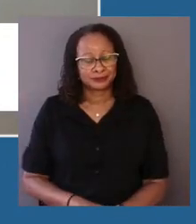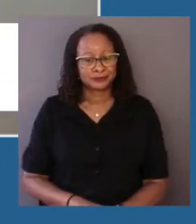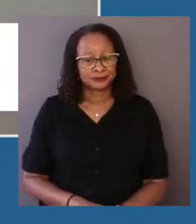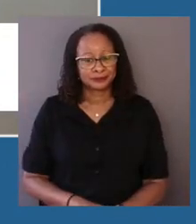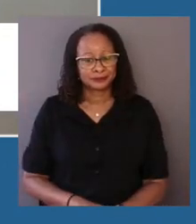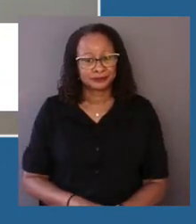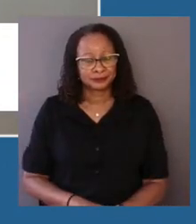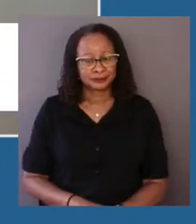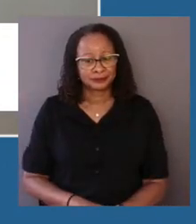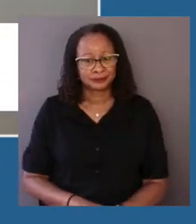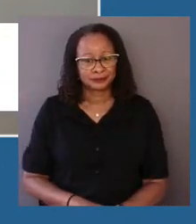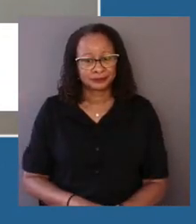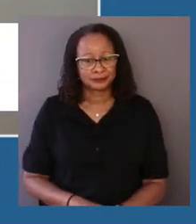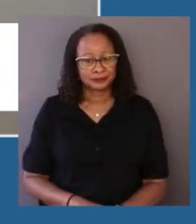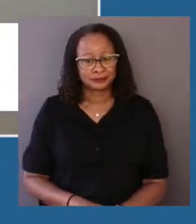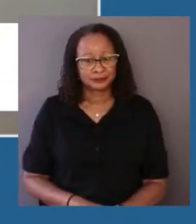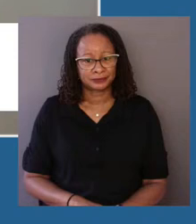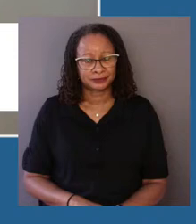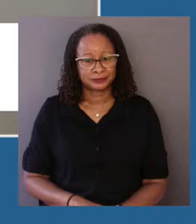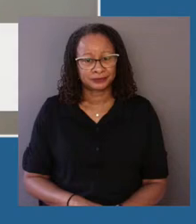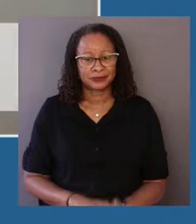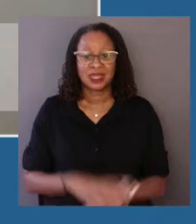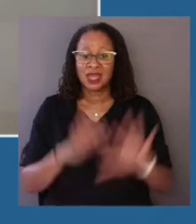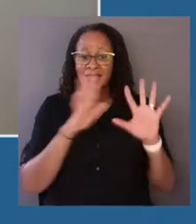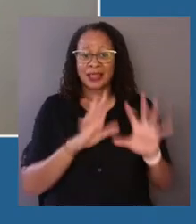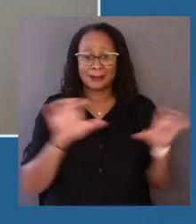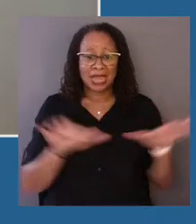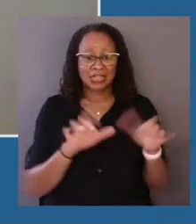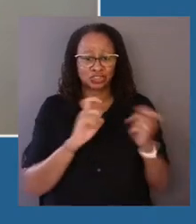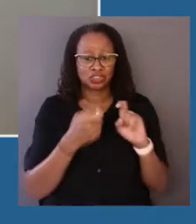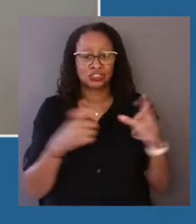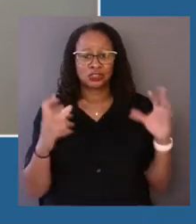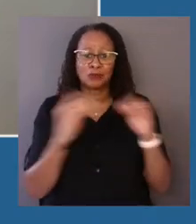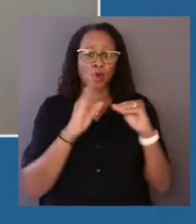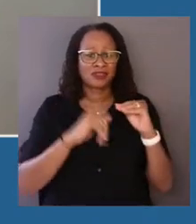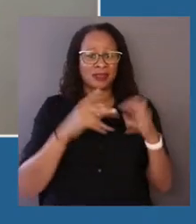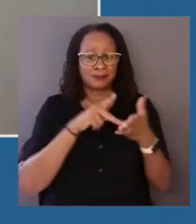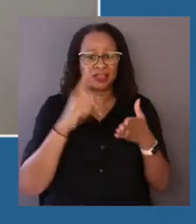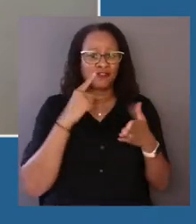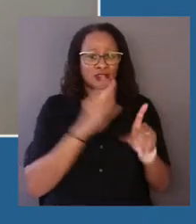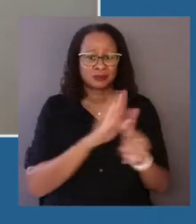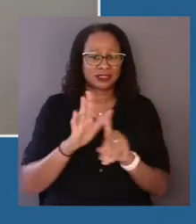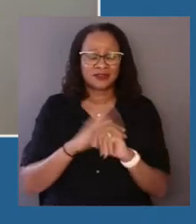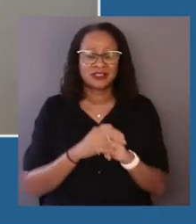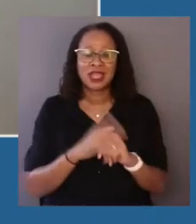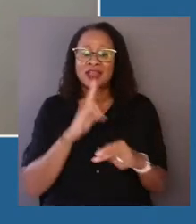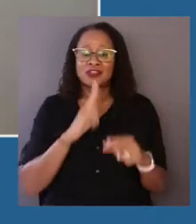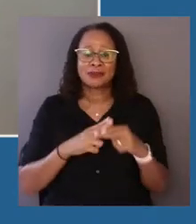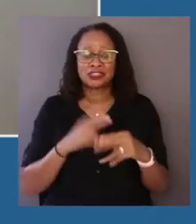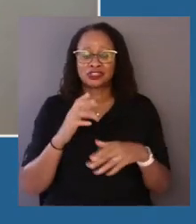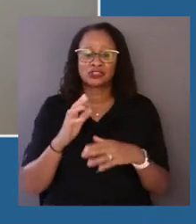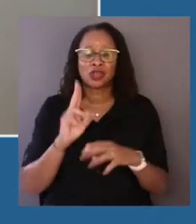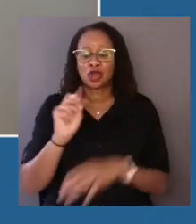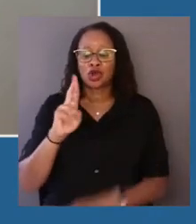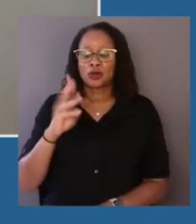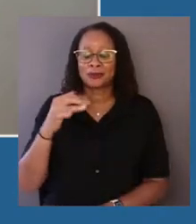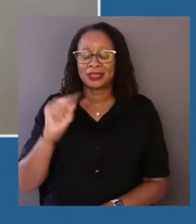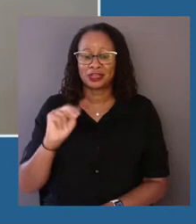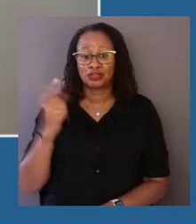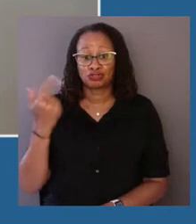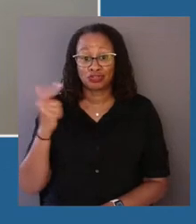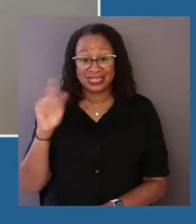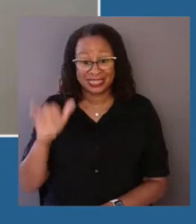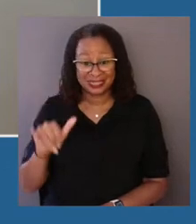more than pay for themselves. We are understanding more and more, for example, you mentioned urban greening. There are clear benefits